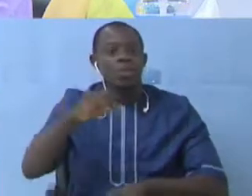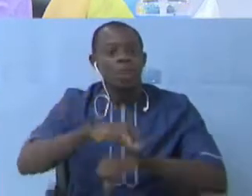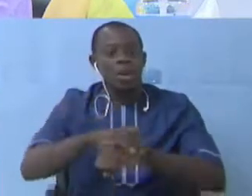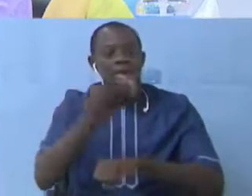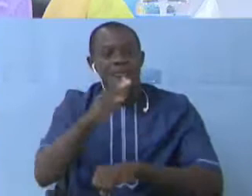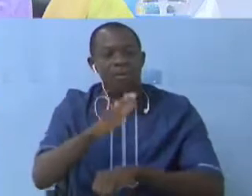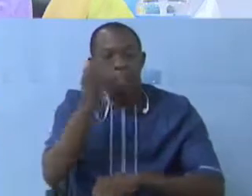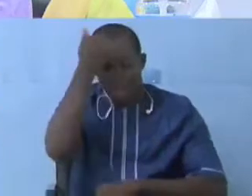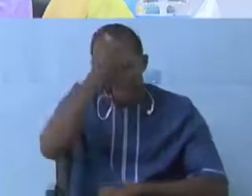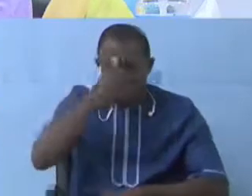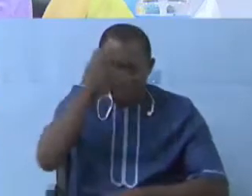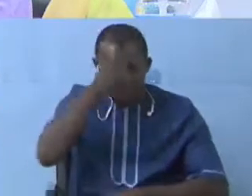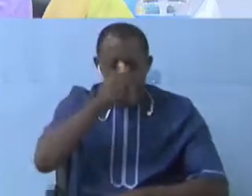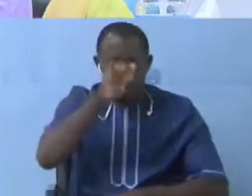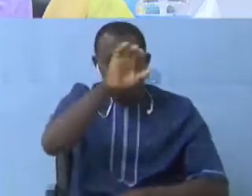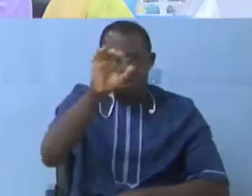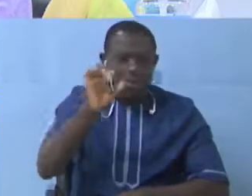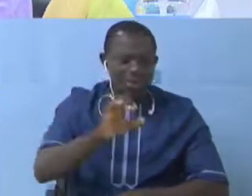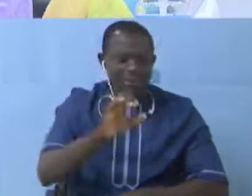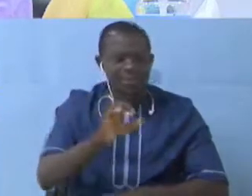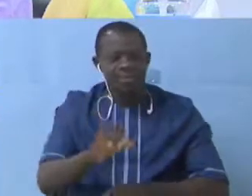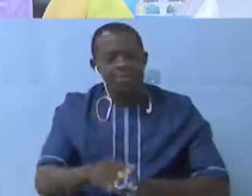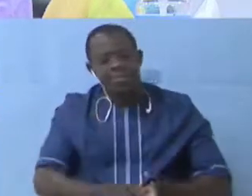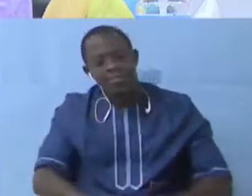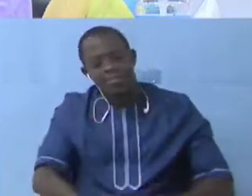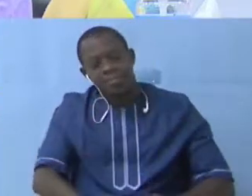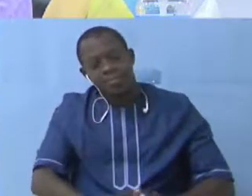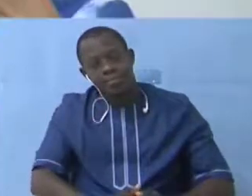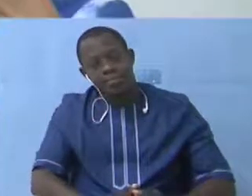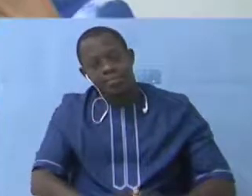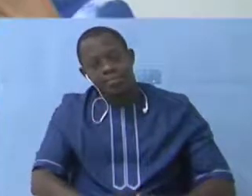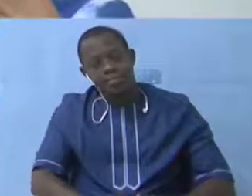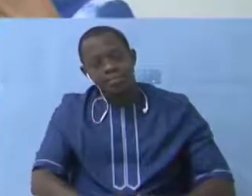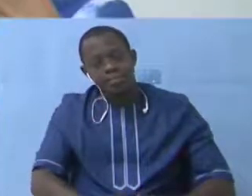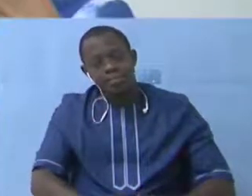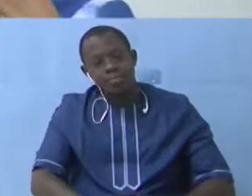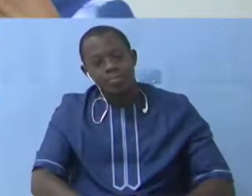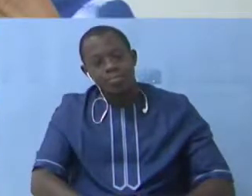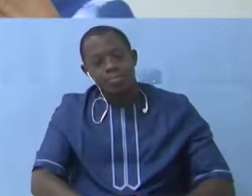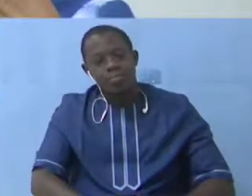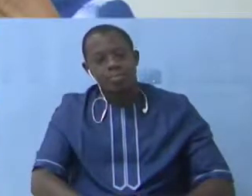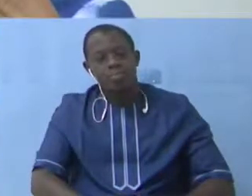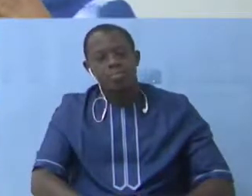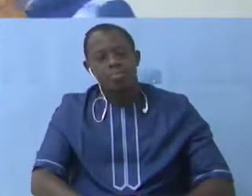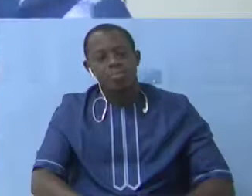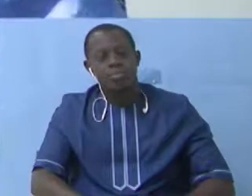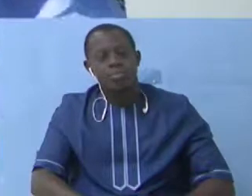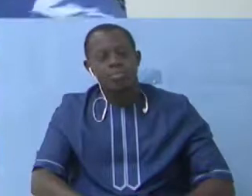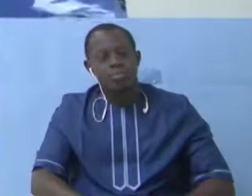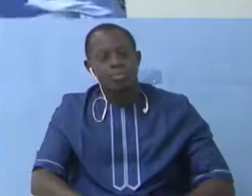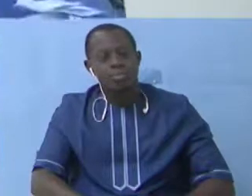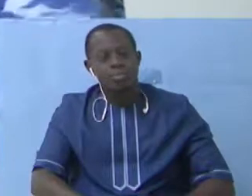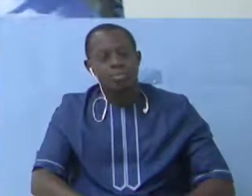continent. Gannaaw loolu ñi ci dugal seen loxo nag ci diwaani Afrika. All